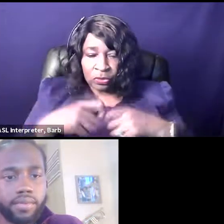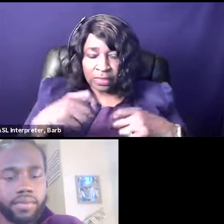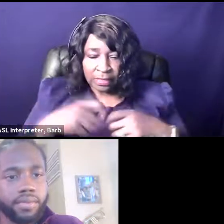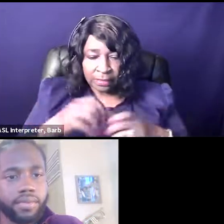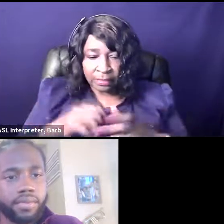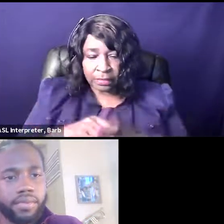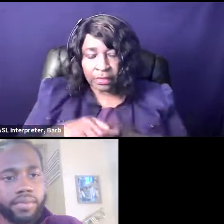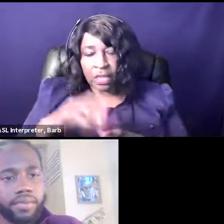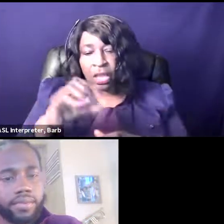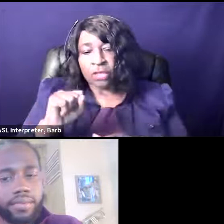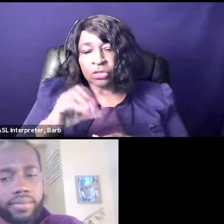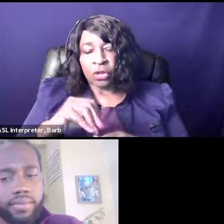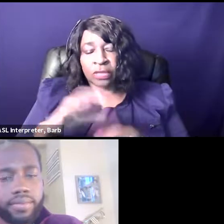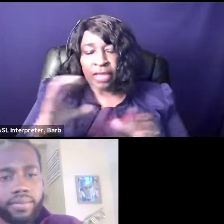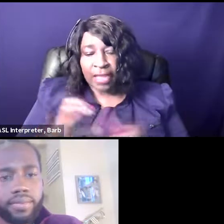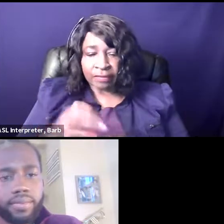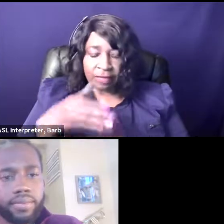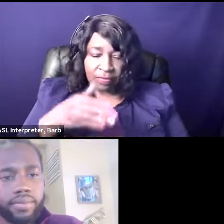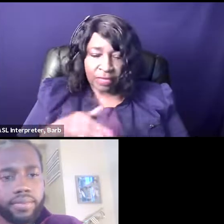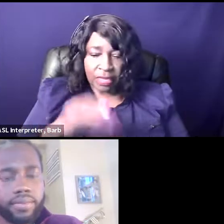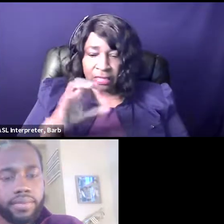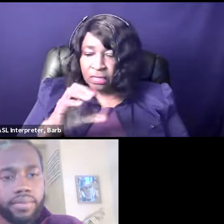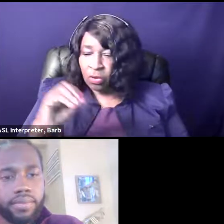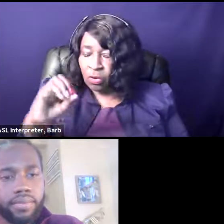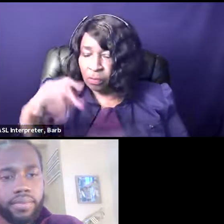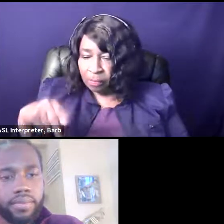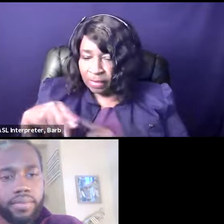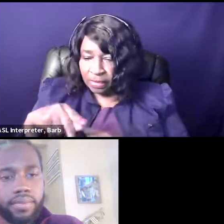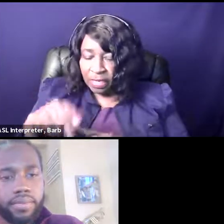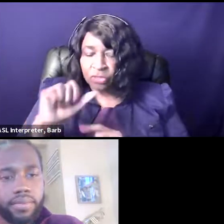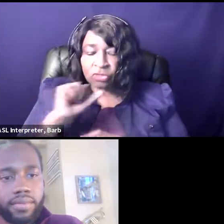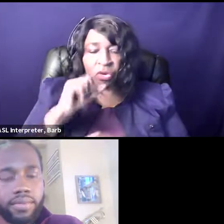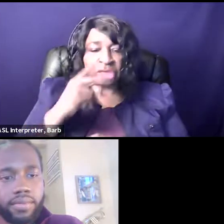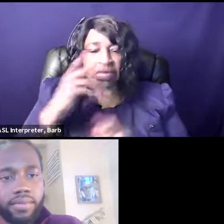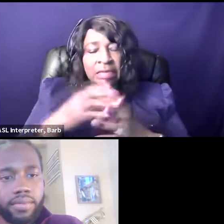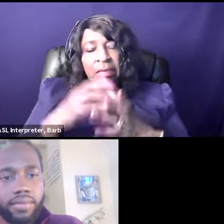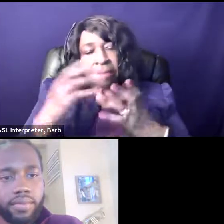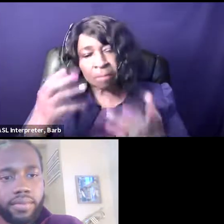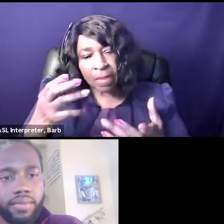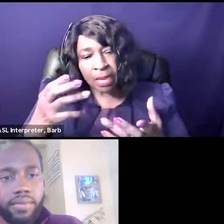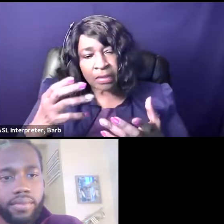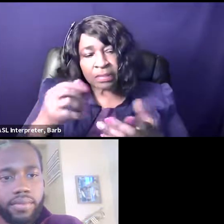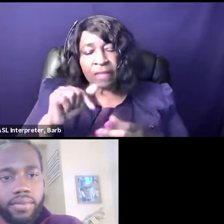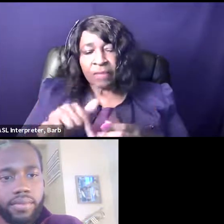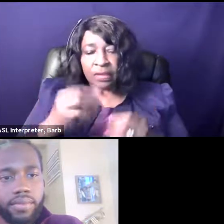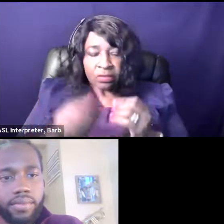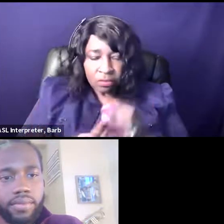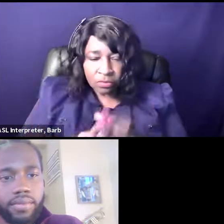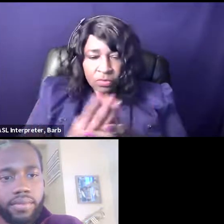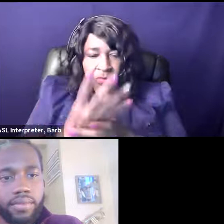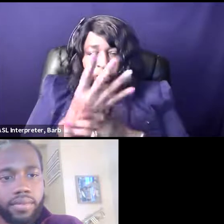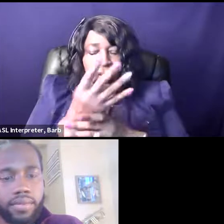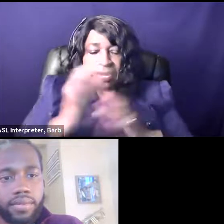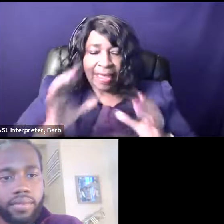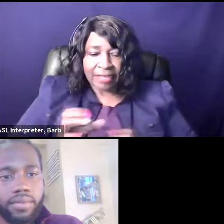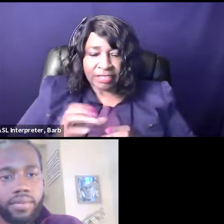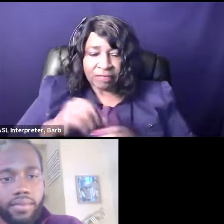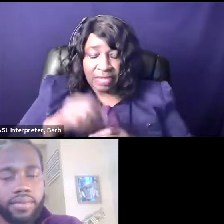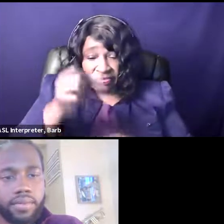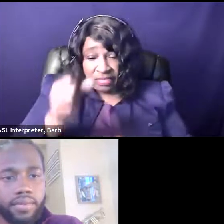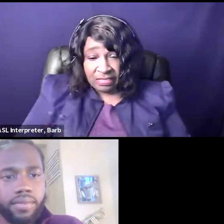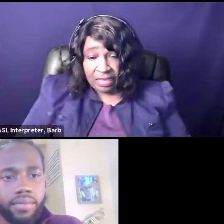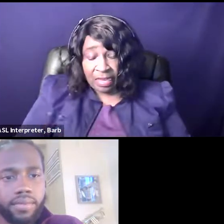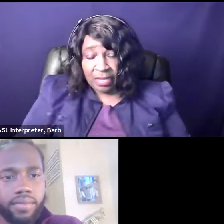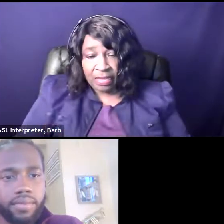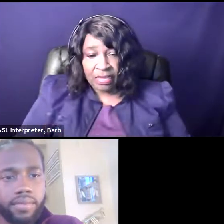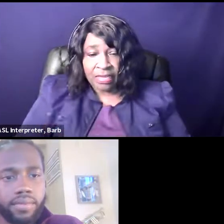the activism there in co-ops, you don't see it as much. There is some growing activism in the South, which